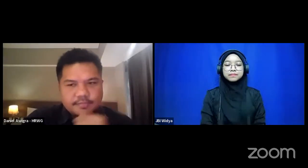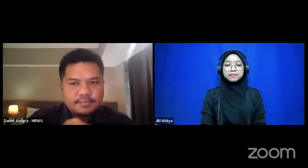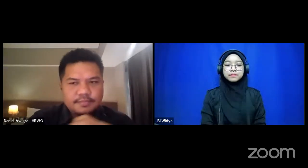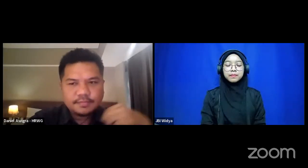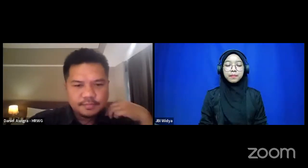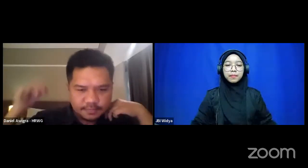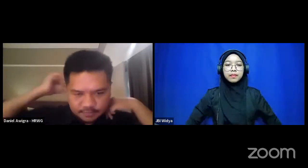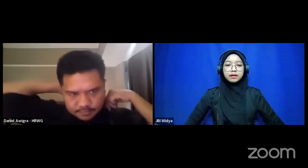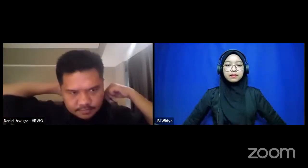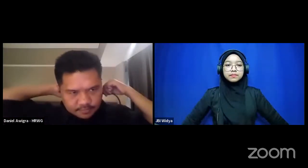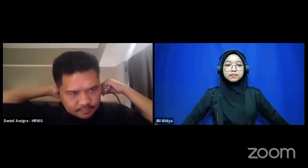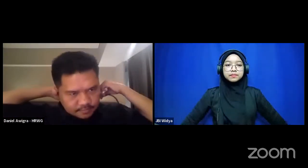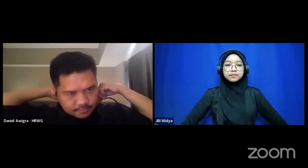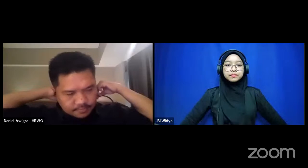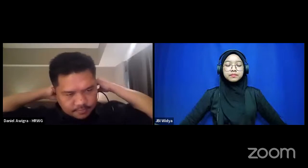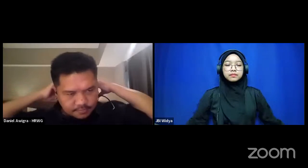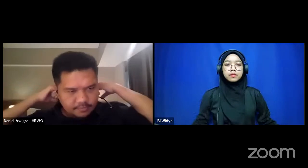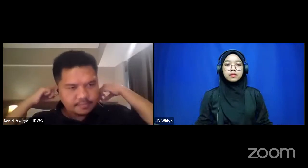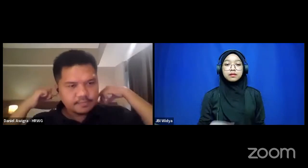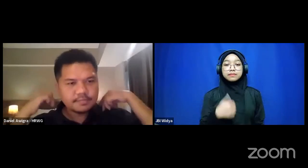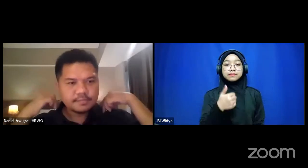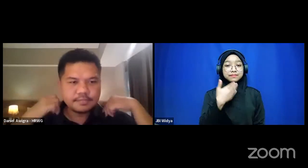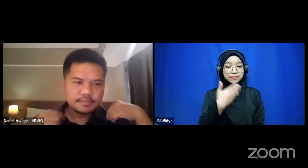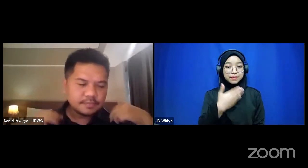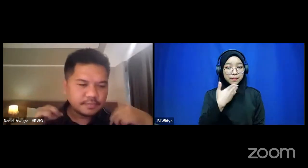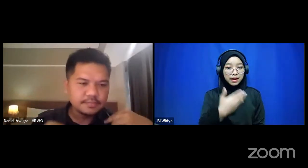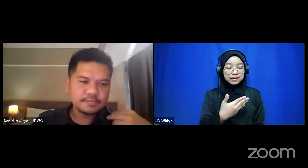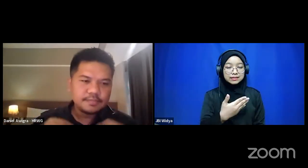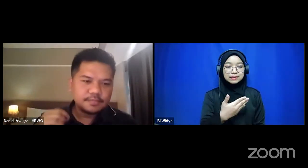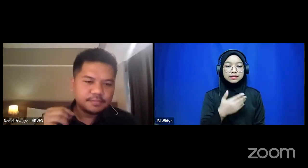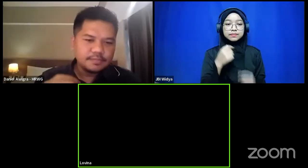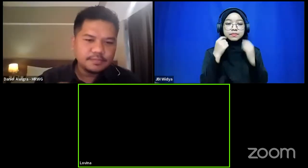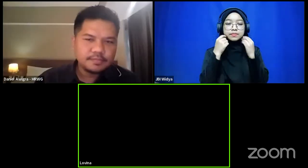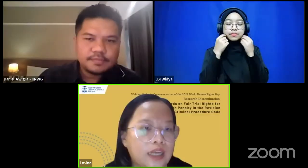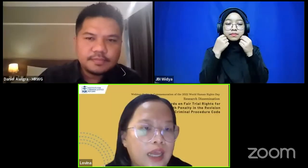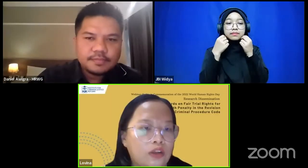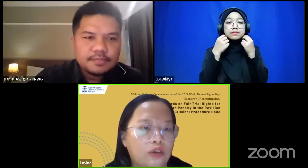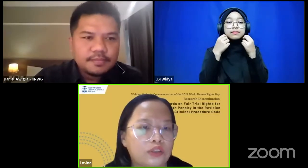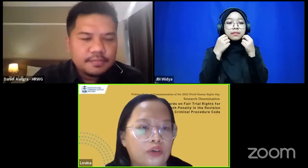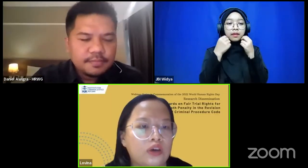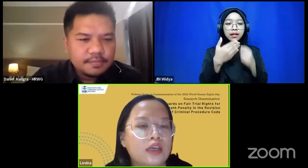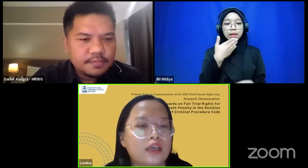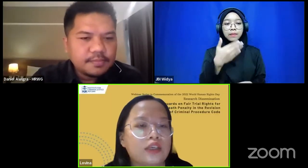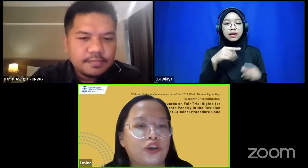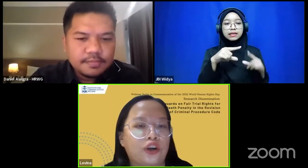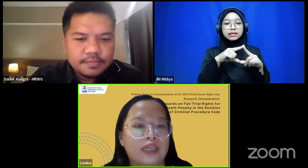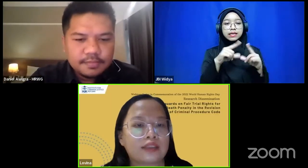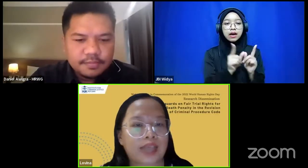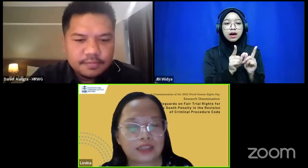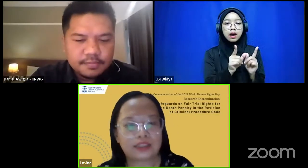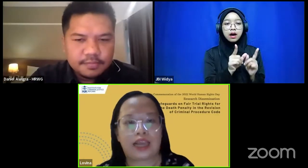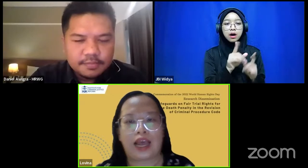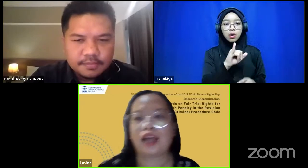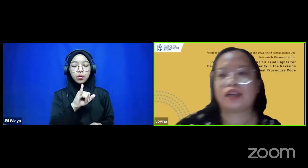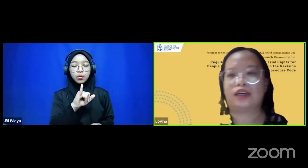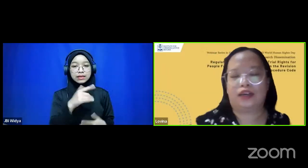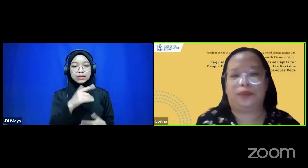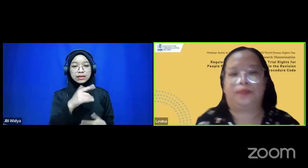Okay, thank you so much, Mas Awi, for your presentation and also your